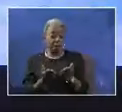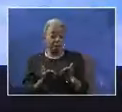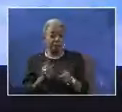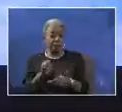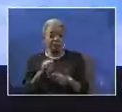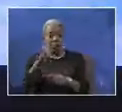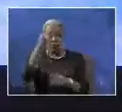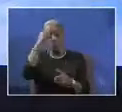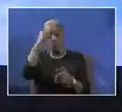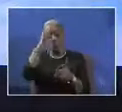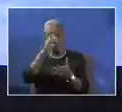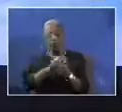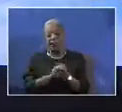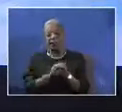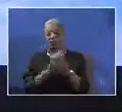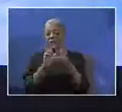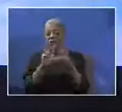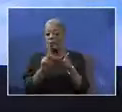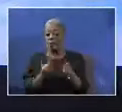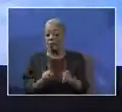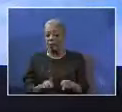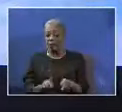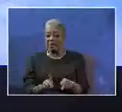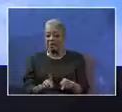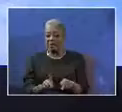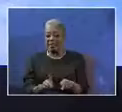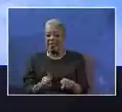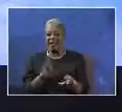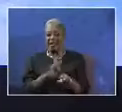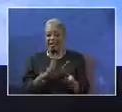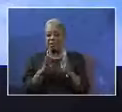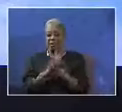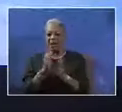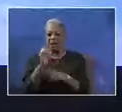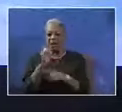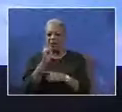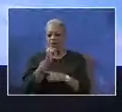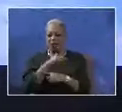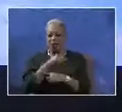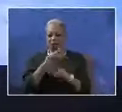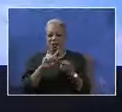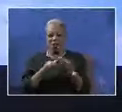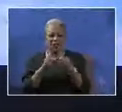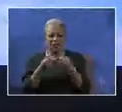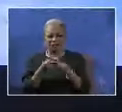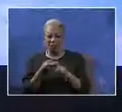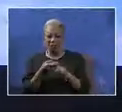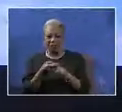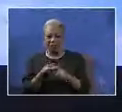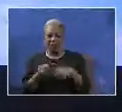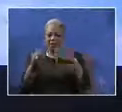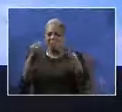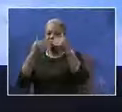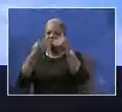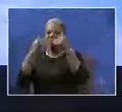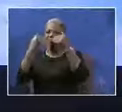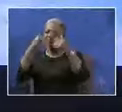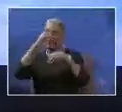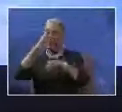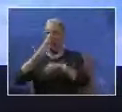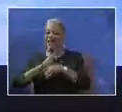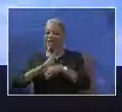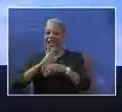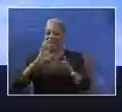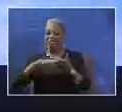false friend and you're hurt. Well, you should be thanking God that you found out now before